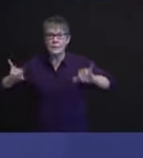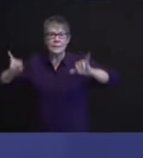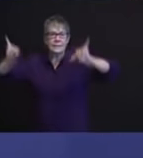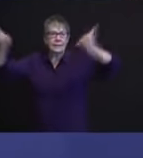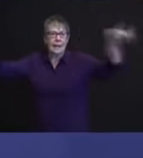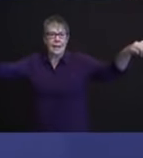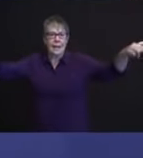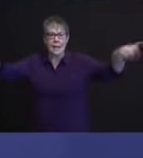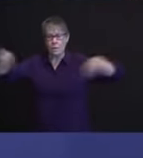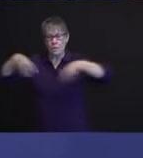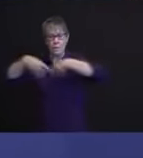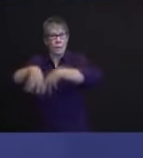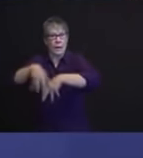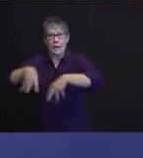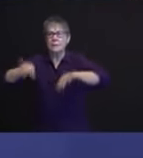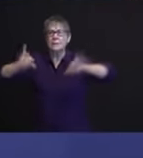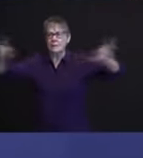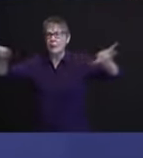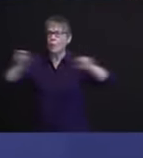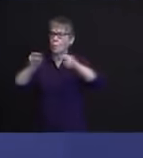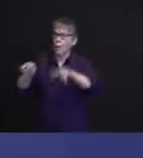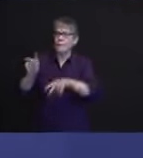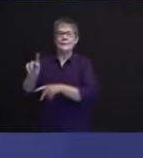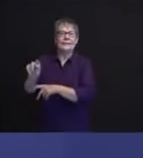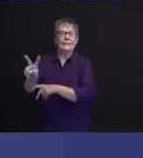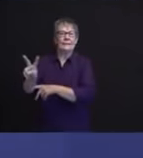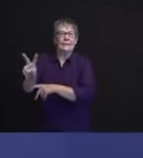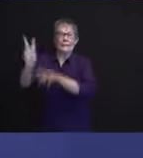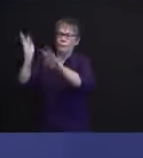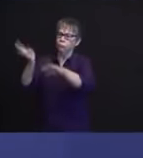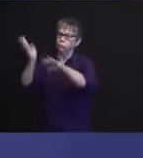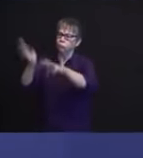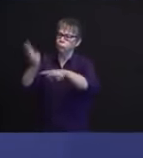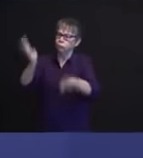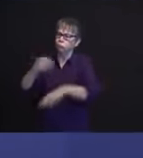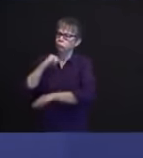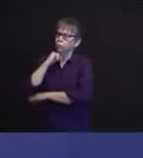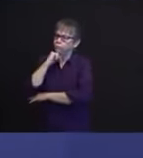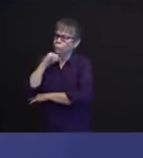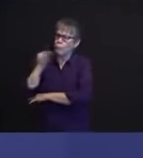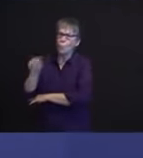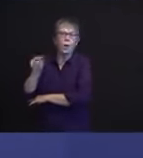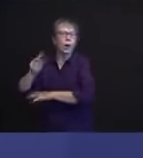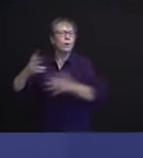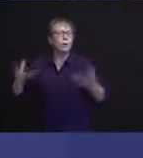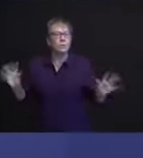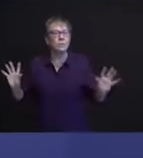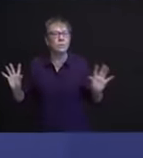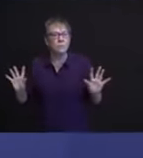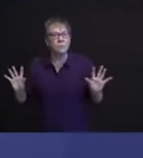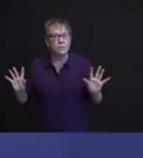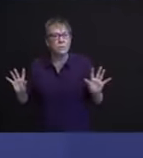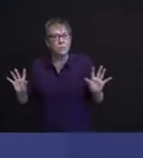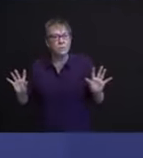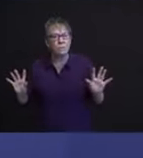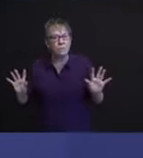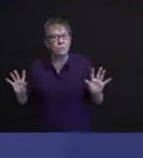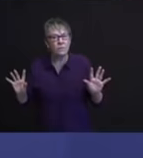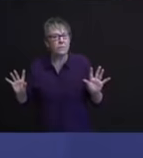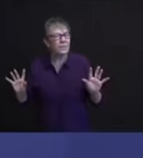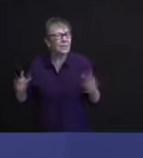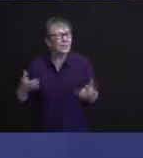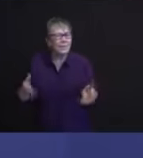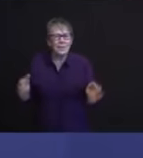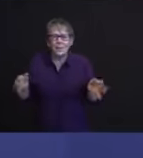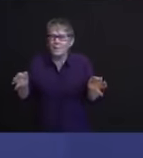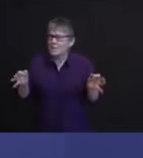our vigilance against COVID-19 and celebrate safely and responsibly to ensure healthy holidays. As we continue to see increases in